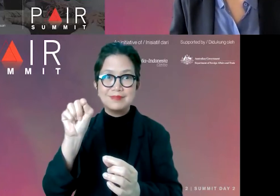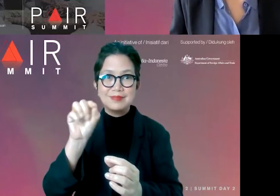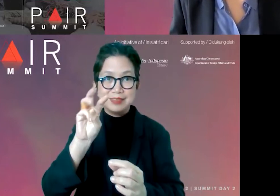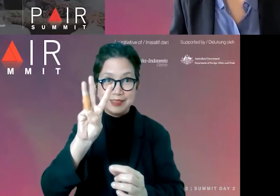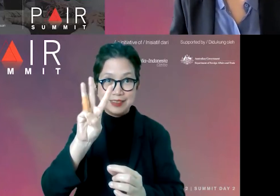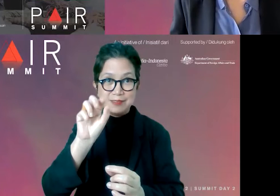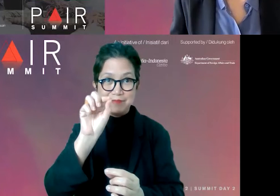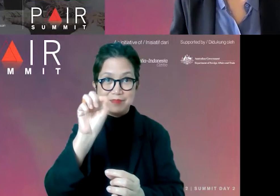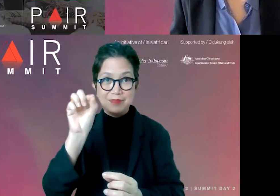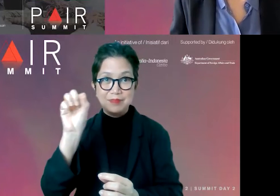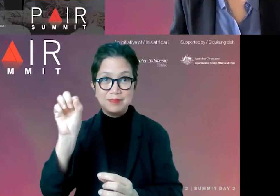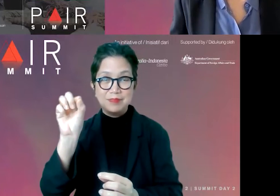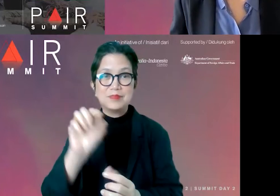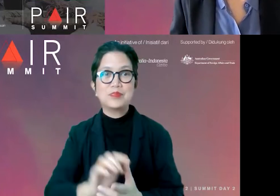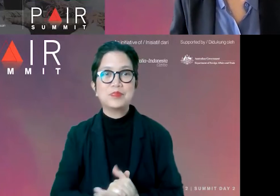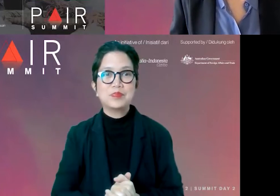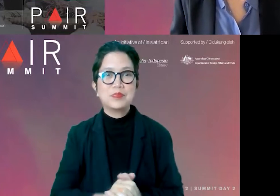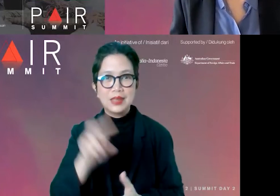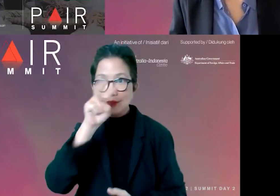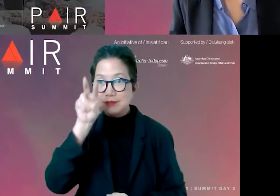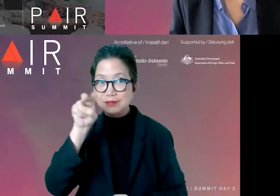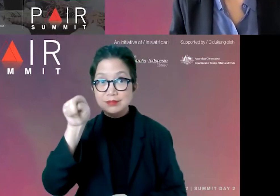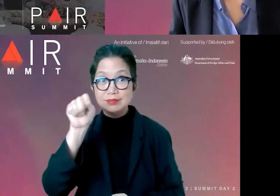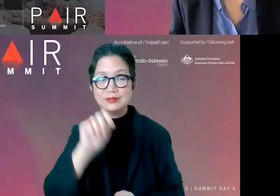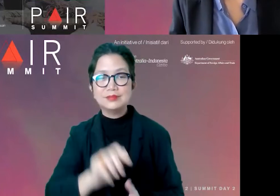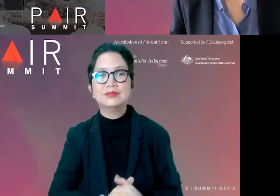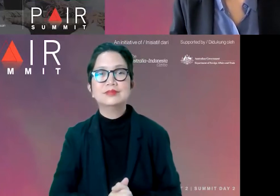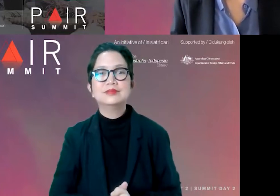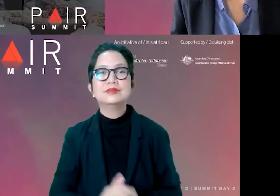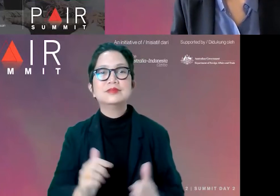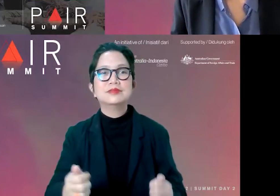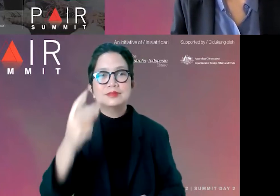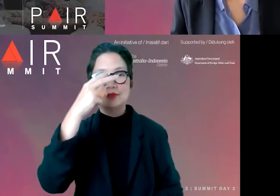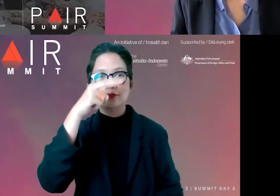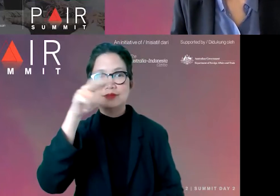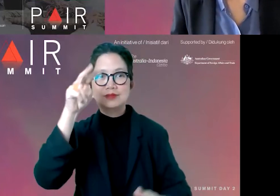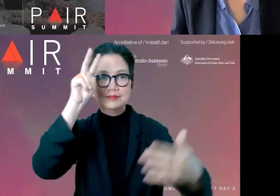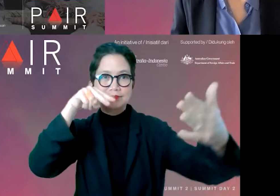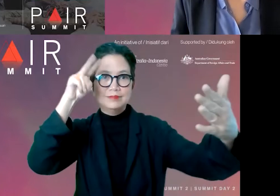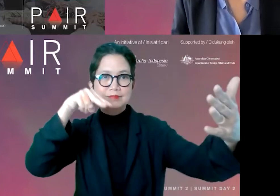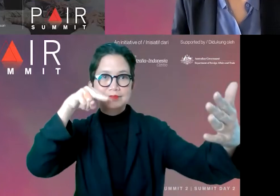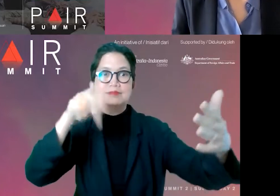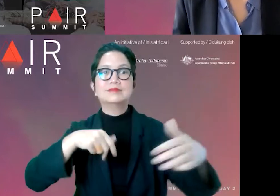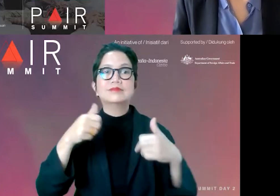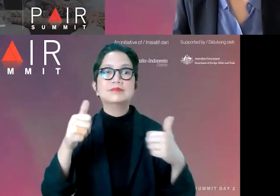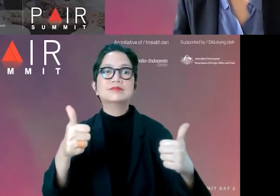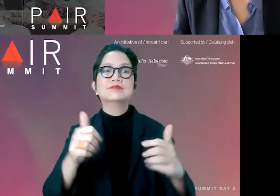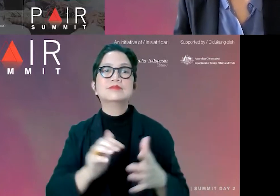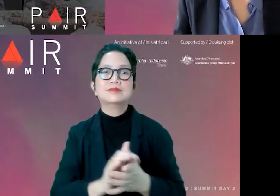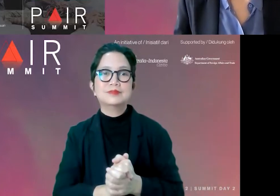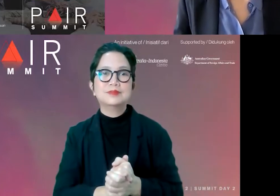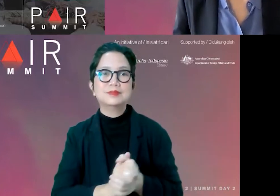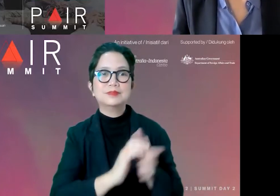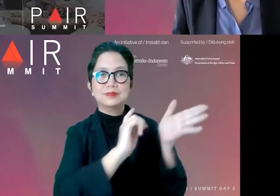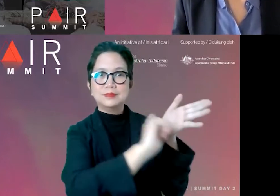well, and that will make it a smoother viewing experience for you, but also allow you to see everyone and the slides and our